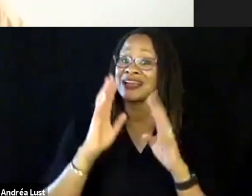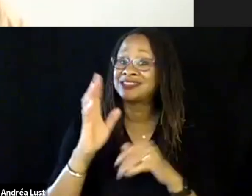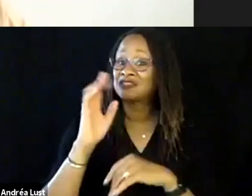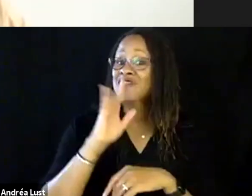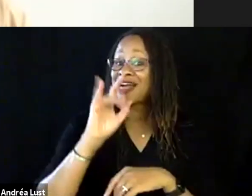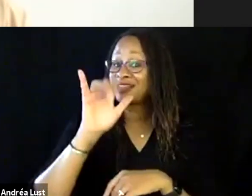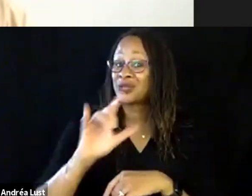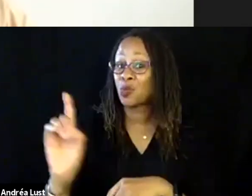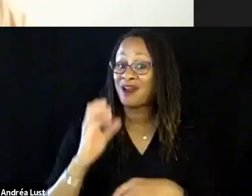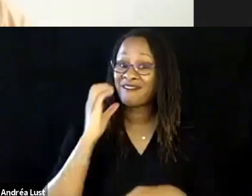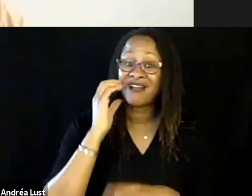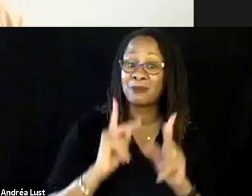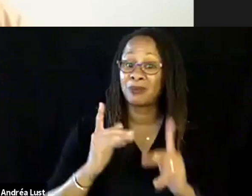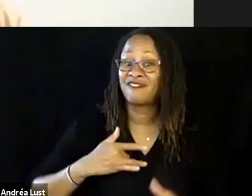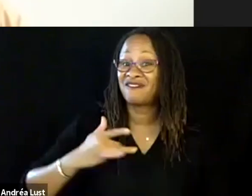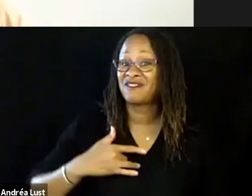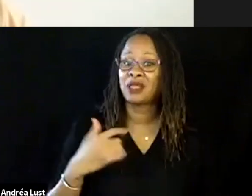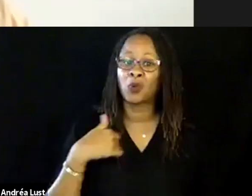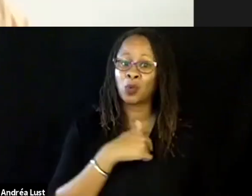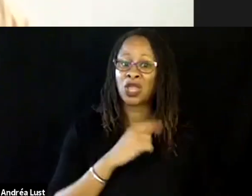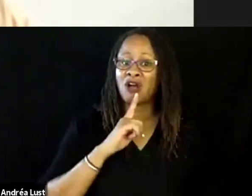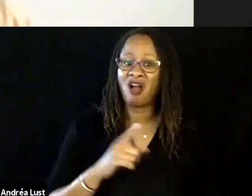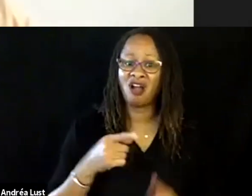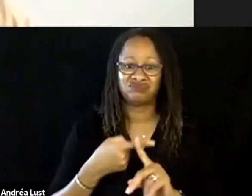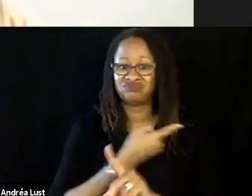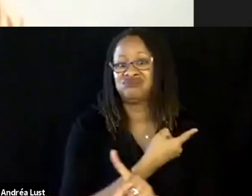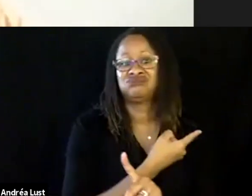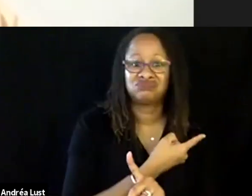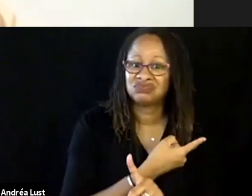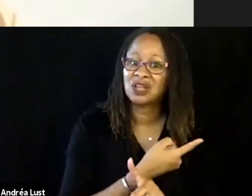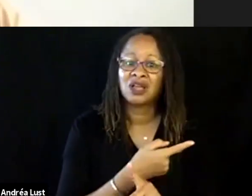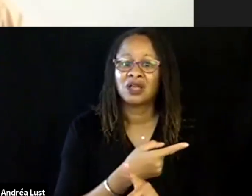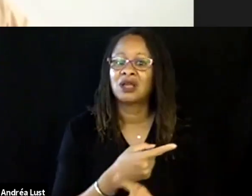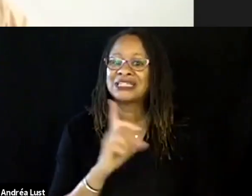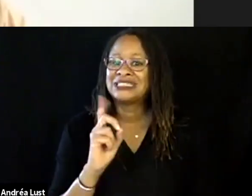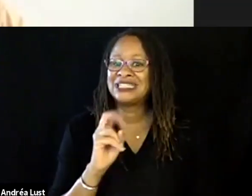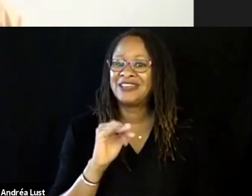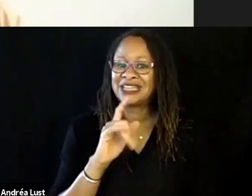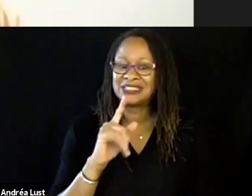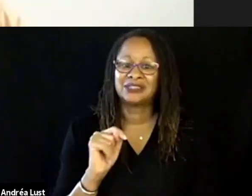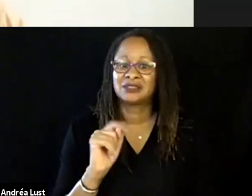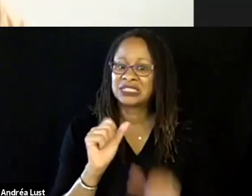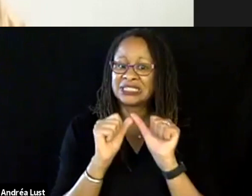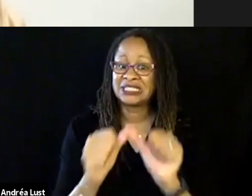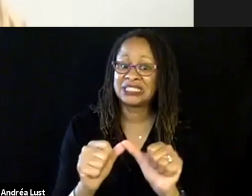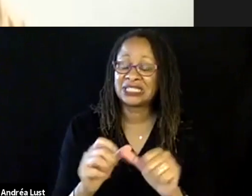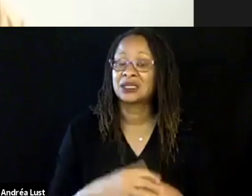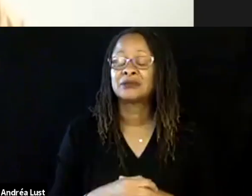fat people feel like we are deviant consistently. And it's